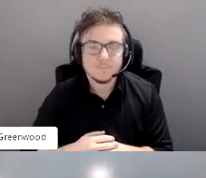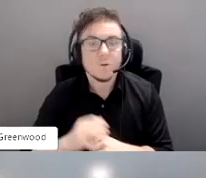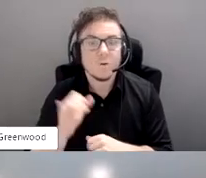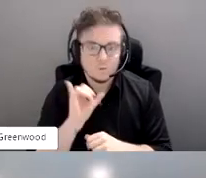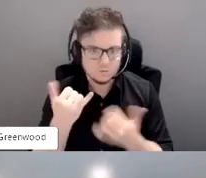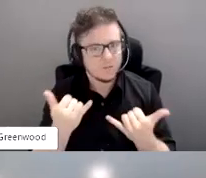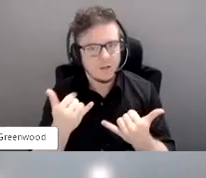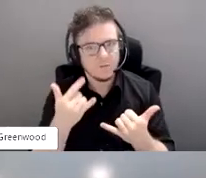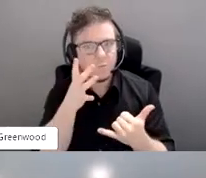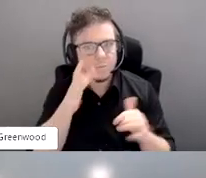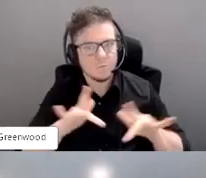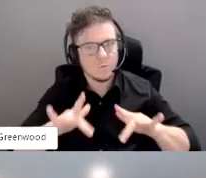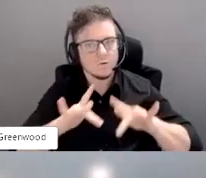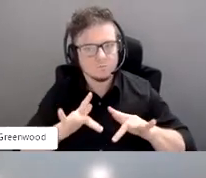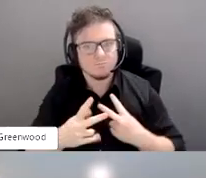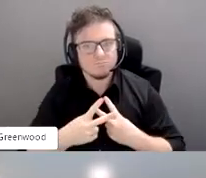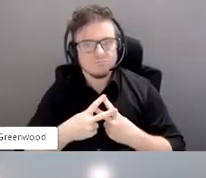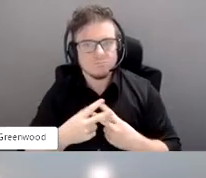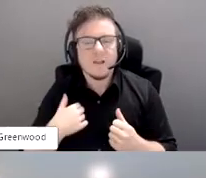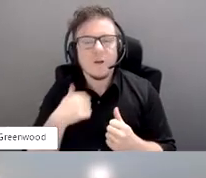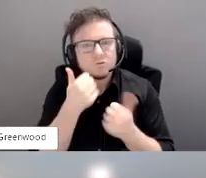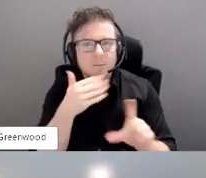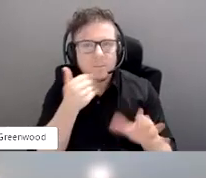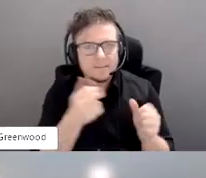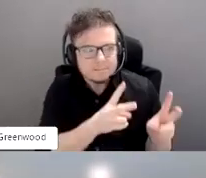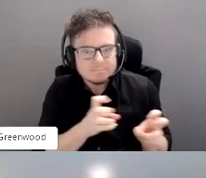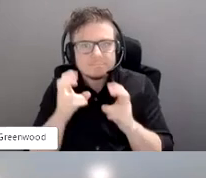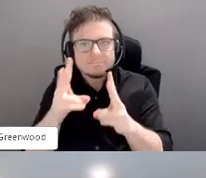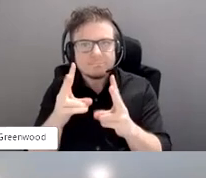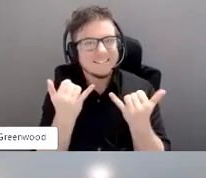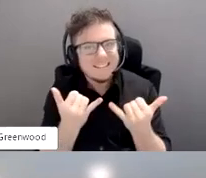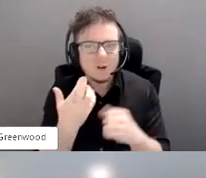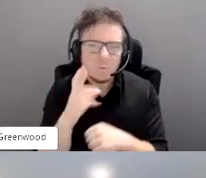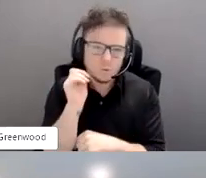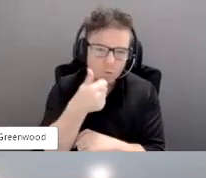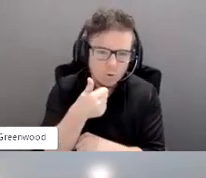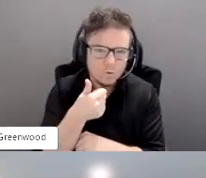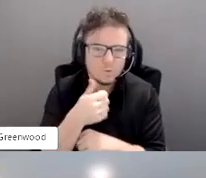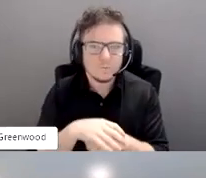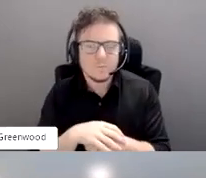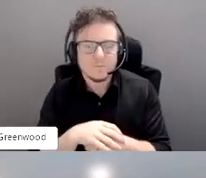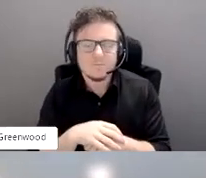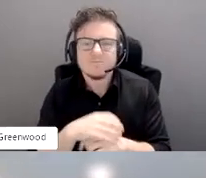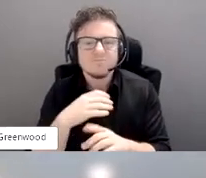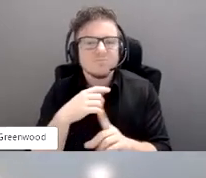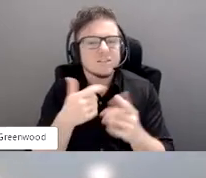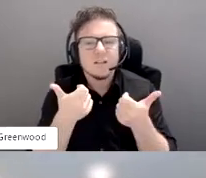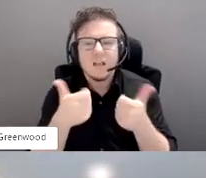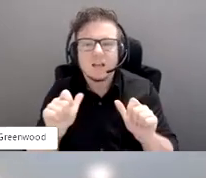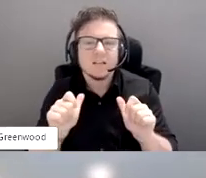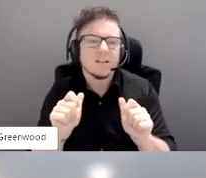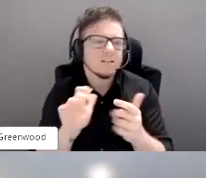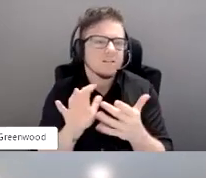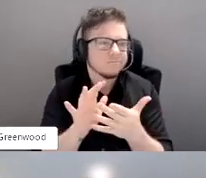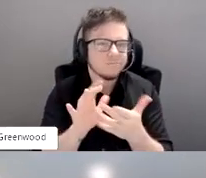today's session, and I will do my best to get it uploaded either today or by tomorrow, along with any of the documents and links that